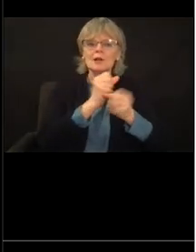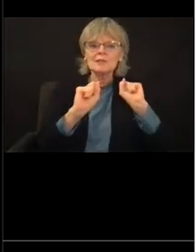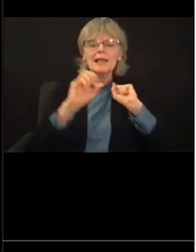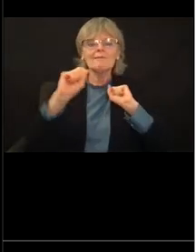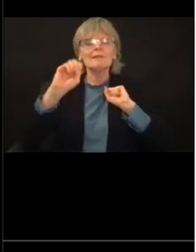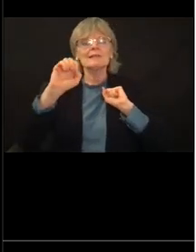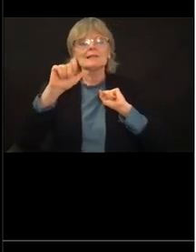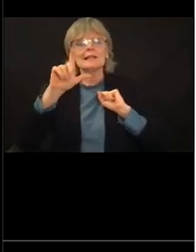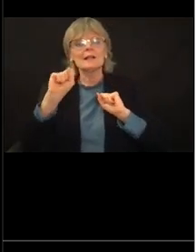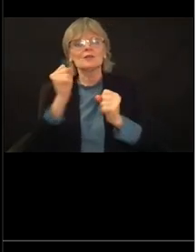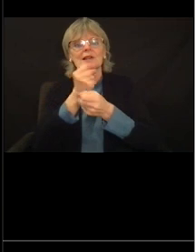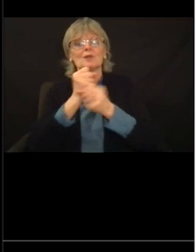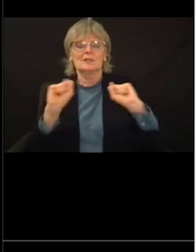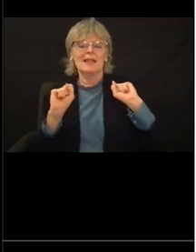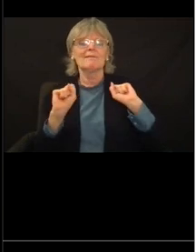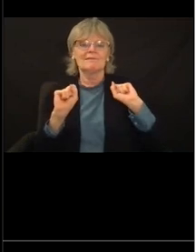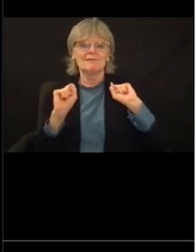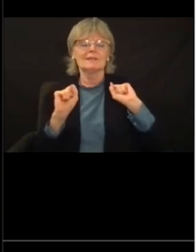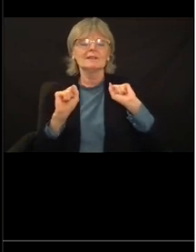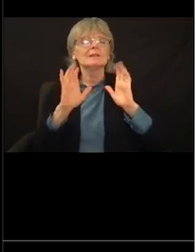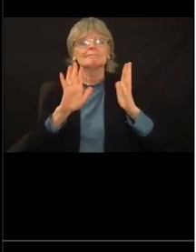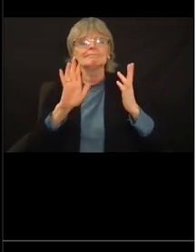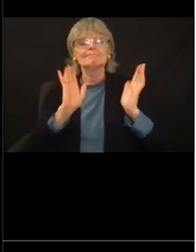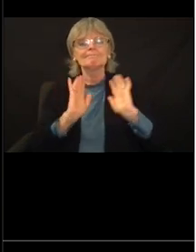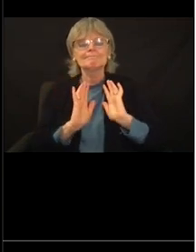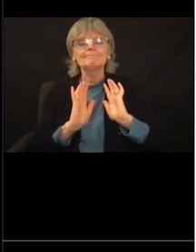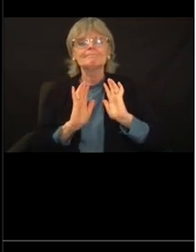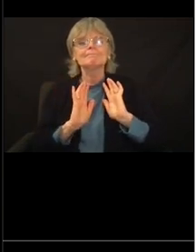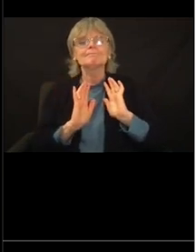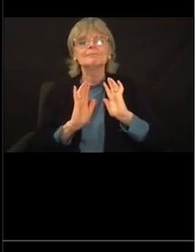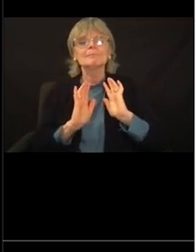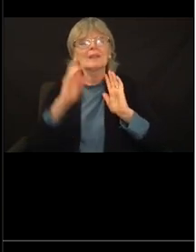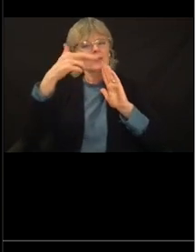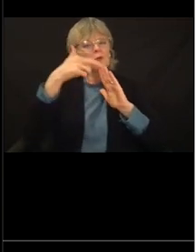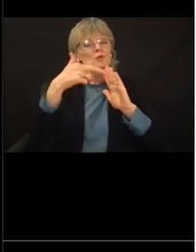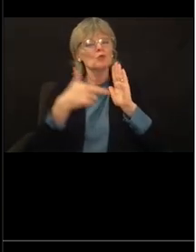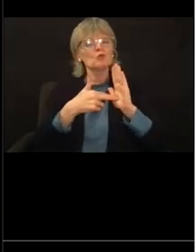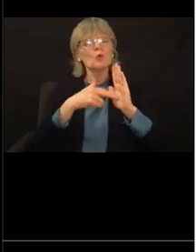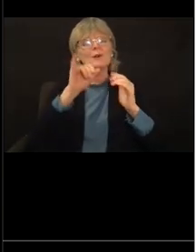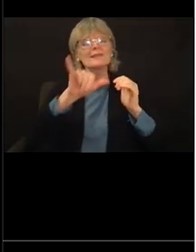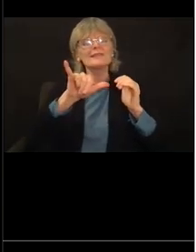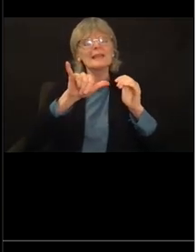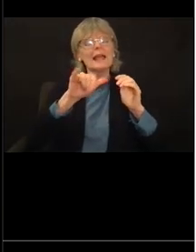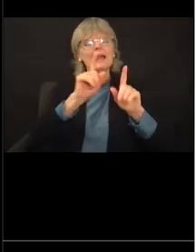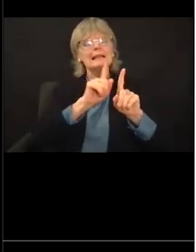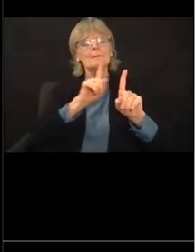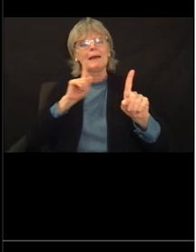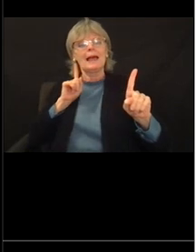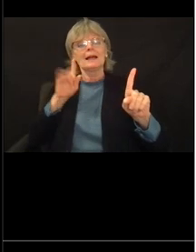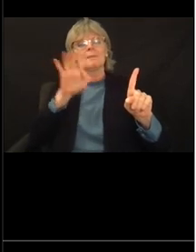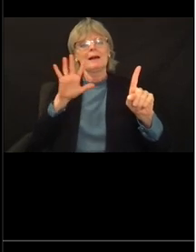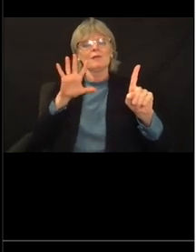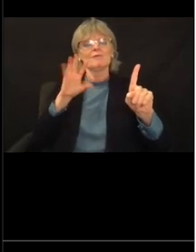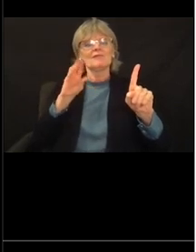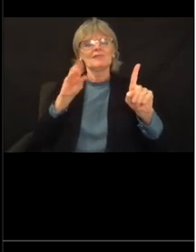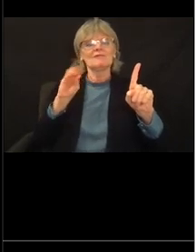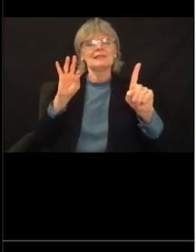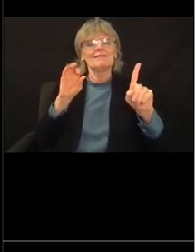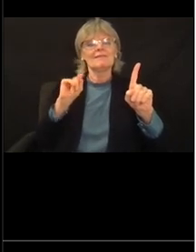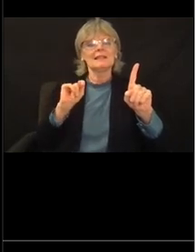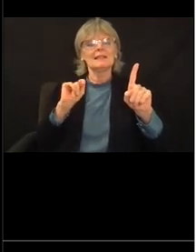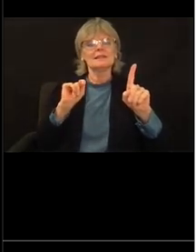so it's best not to approach them. There's a rule of about 50 feet, but it's difficult when you're out on a beach